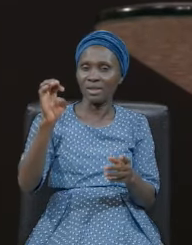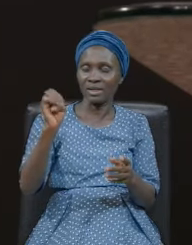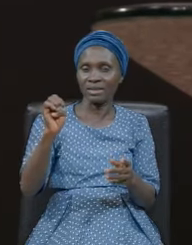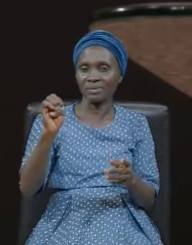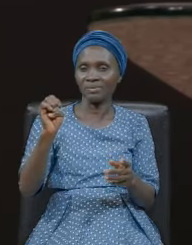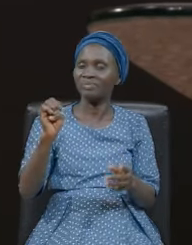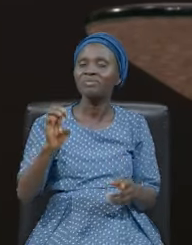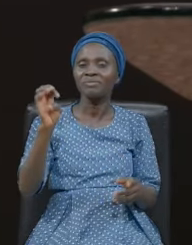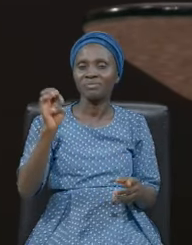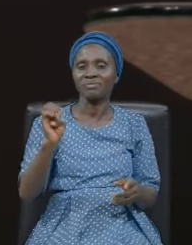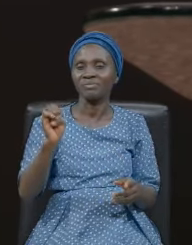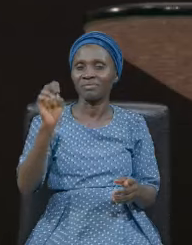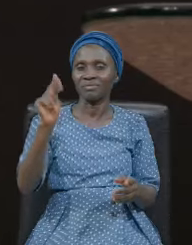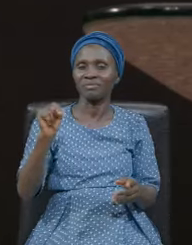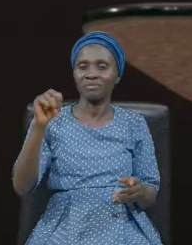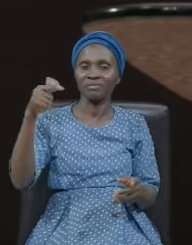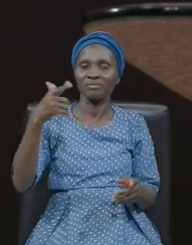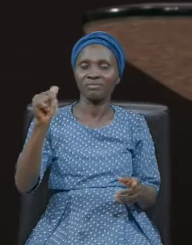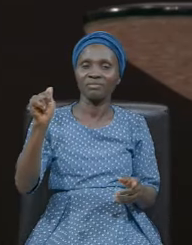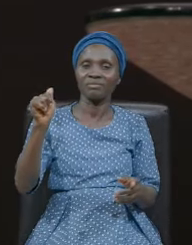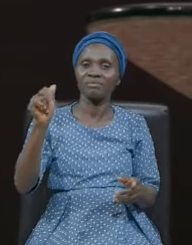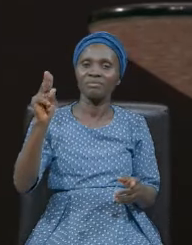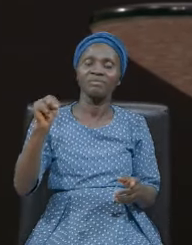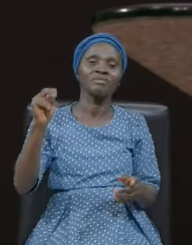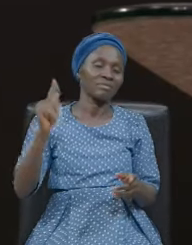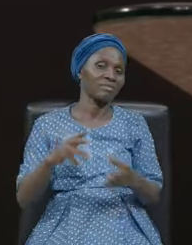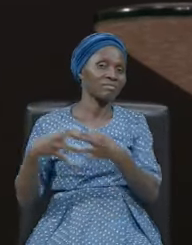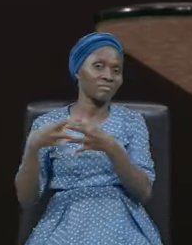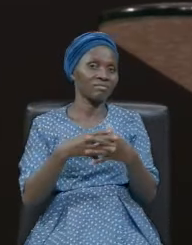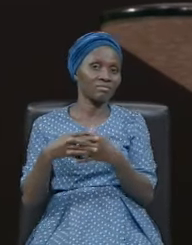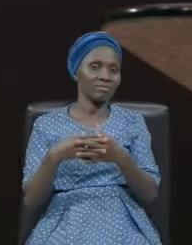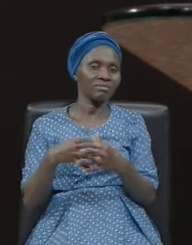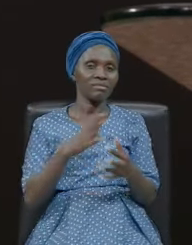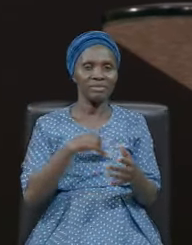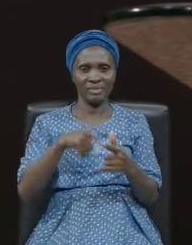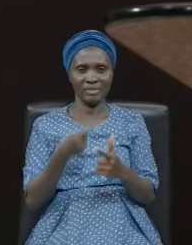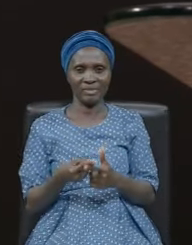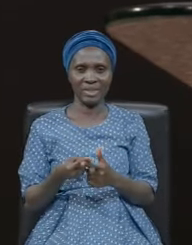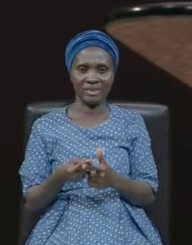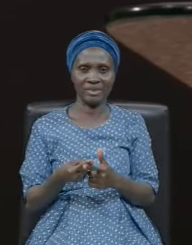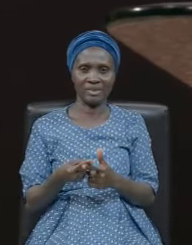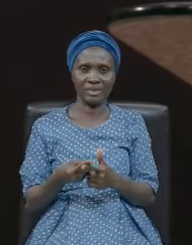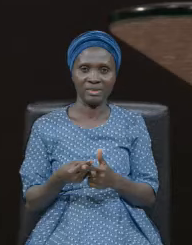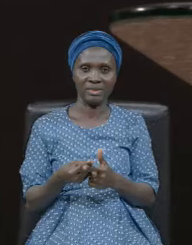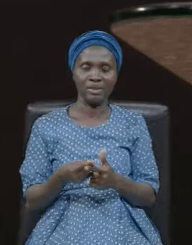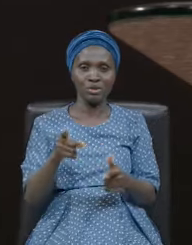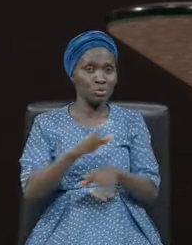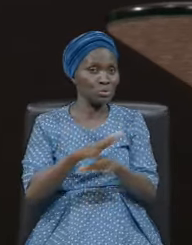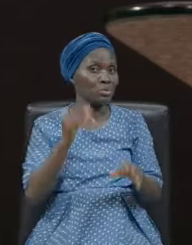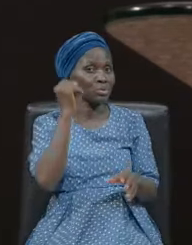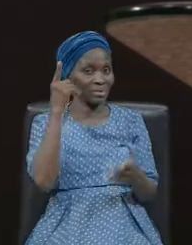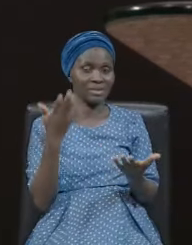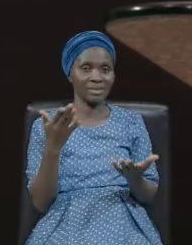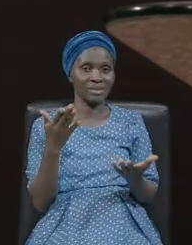the troublemakers. There are church scatterers. They want to scatter us. What are you doing there?